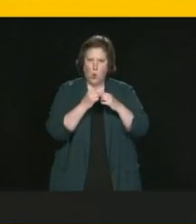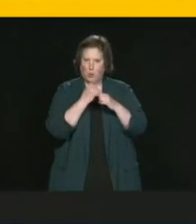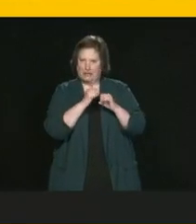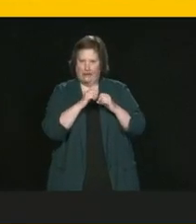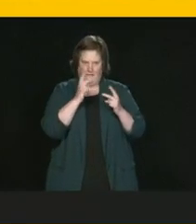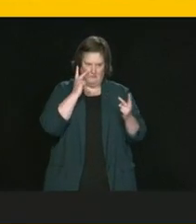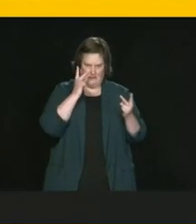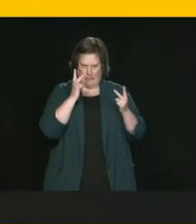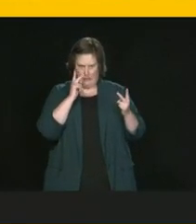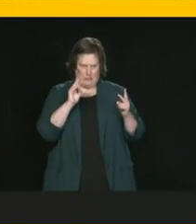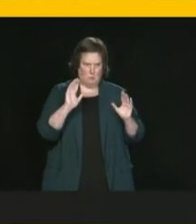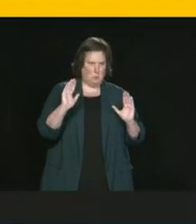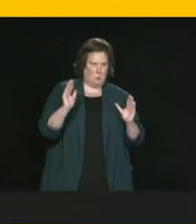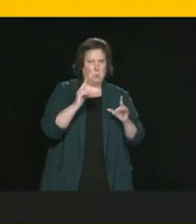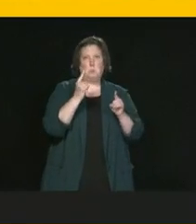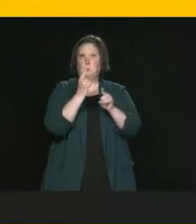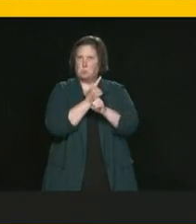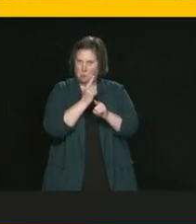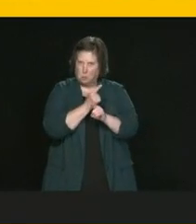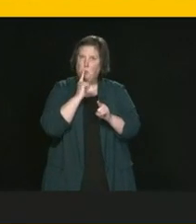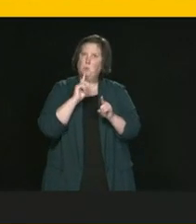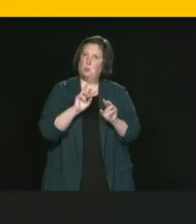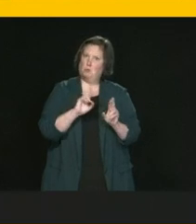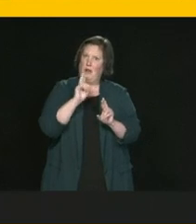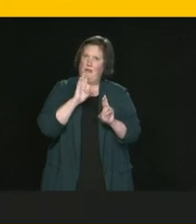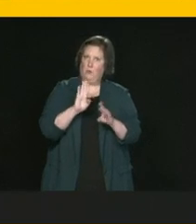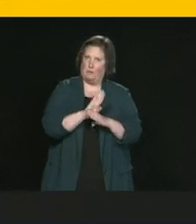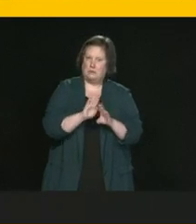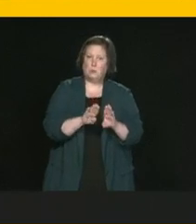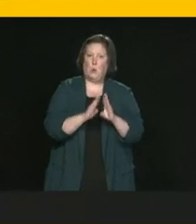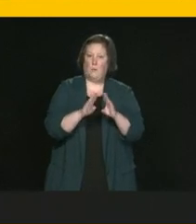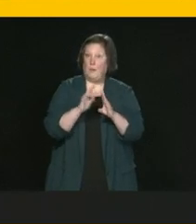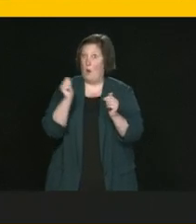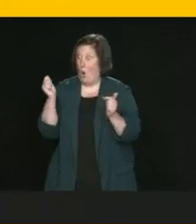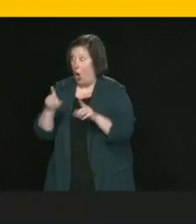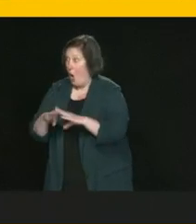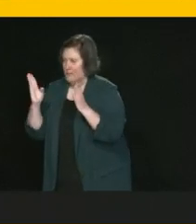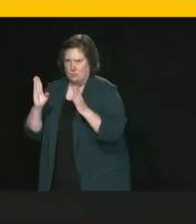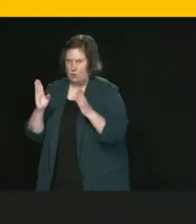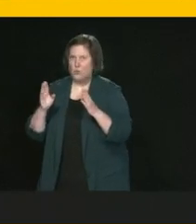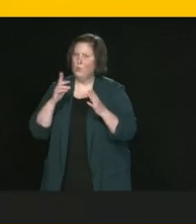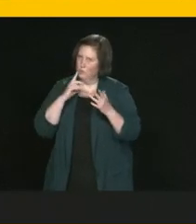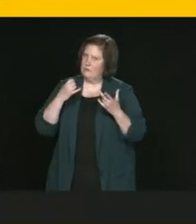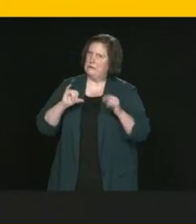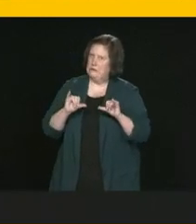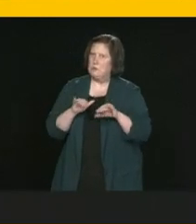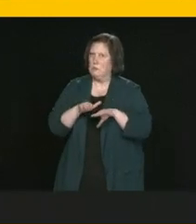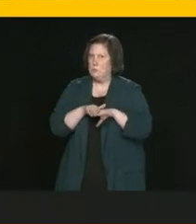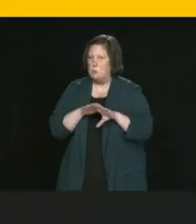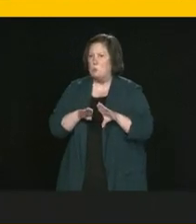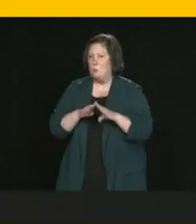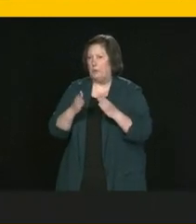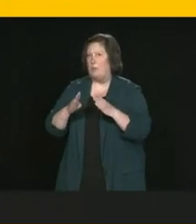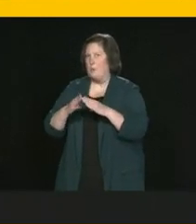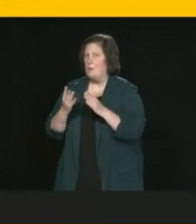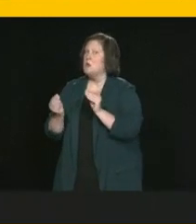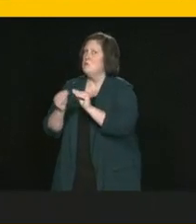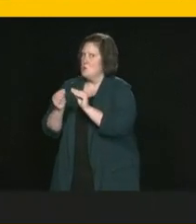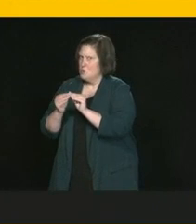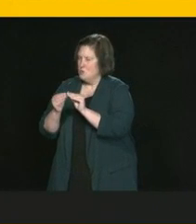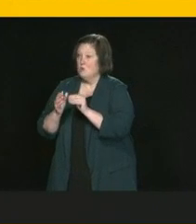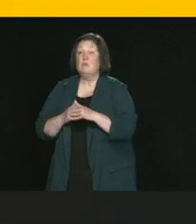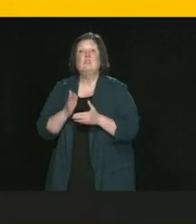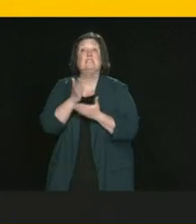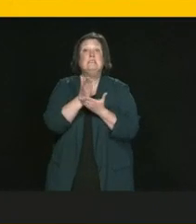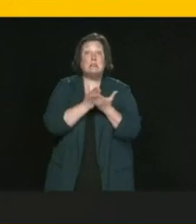to reopen parts of the economy. But I'm not going to sugarcoat it. We still have a long journey ahead. Some sectors will